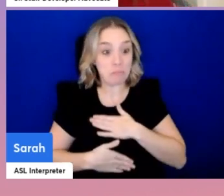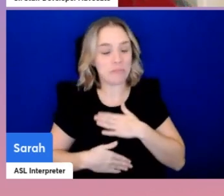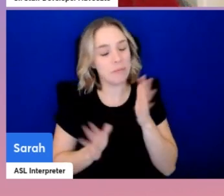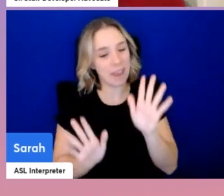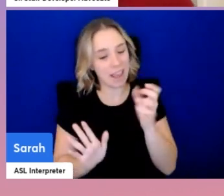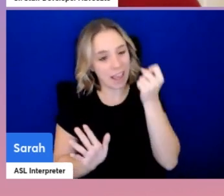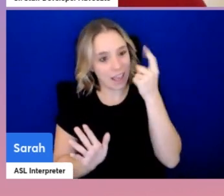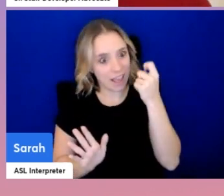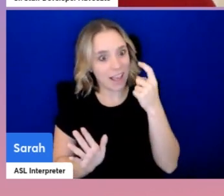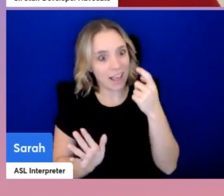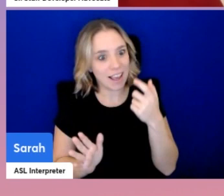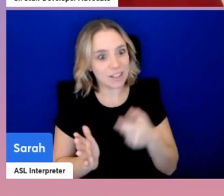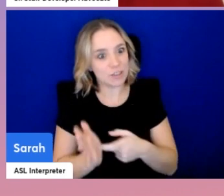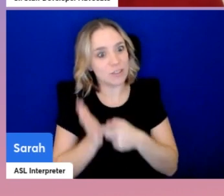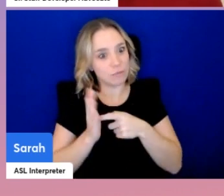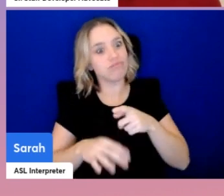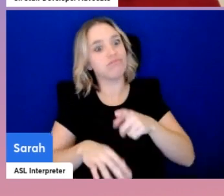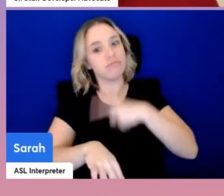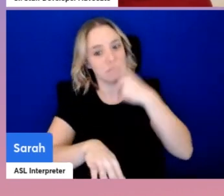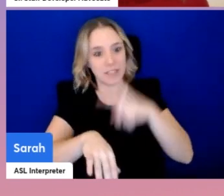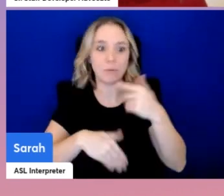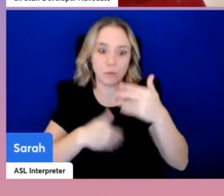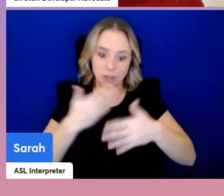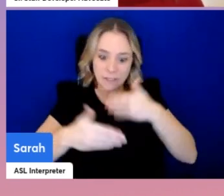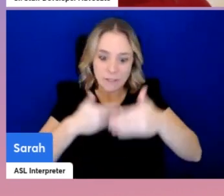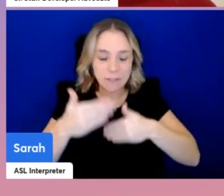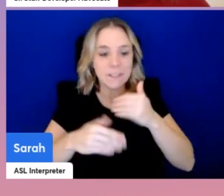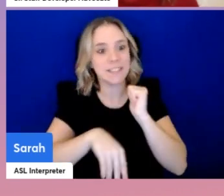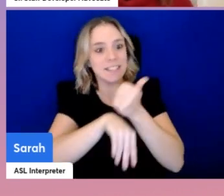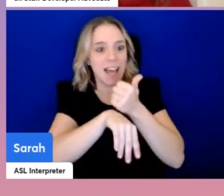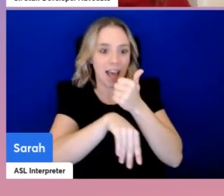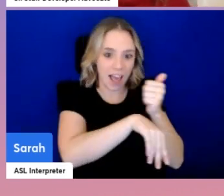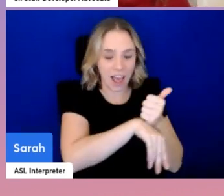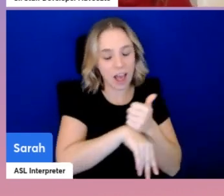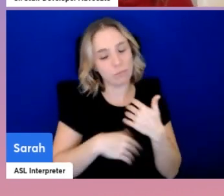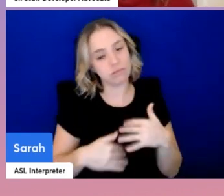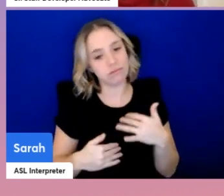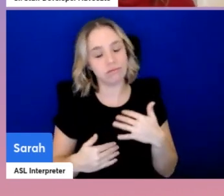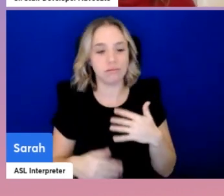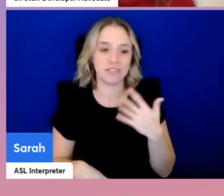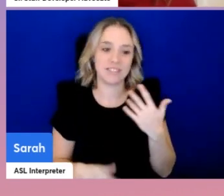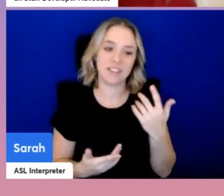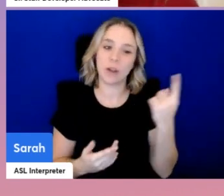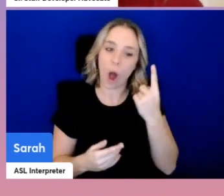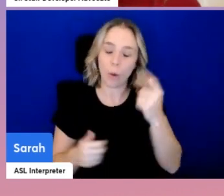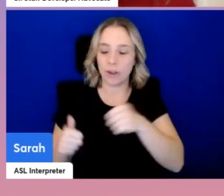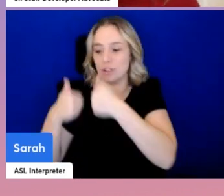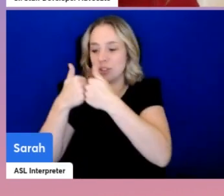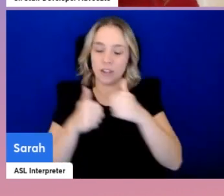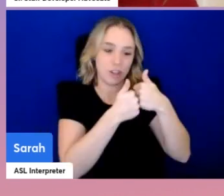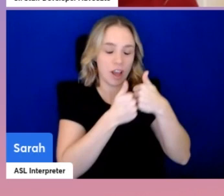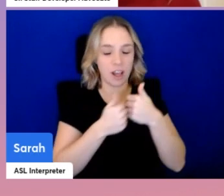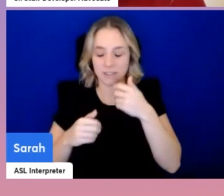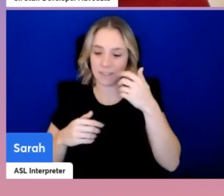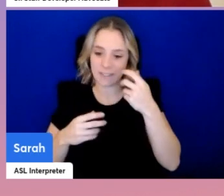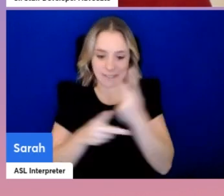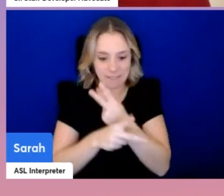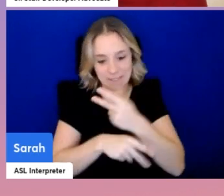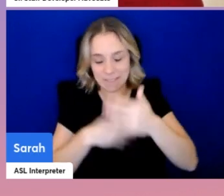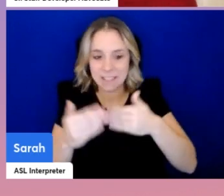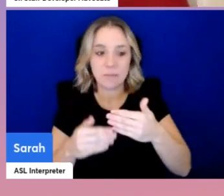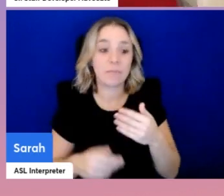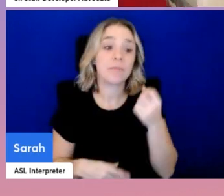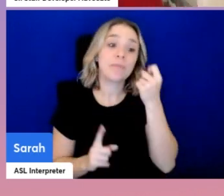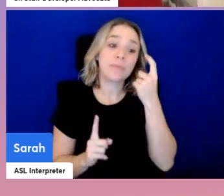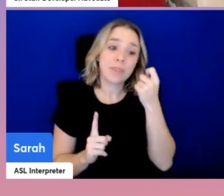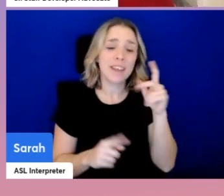and running than I'd anticipated, as these things do. There are always hurdles along the way. Especially considering that,